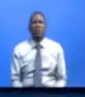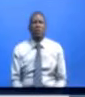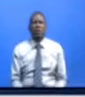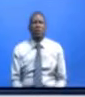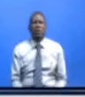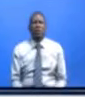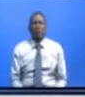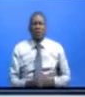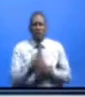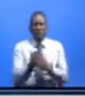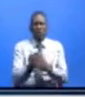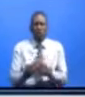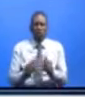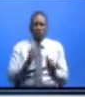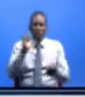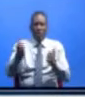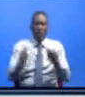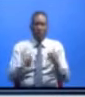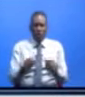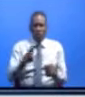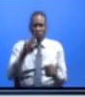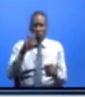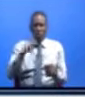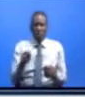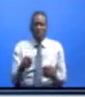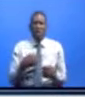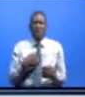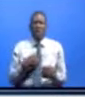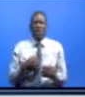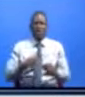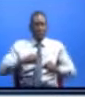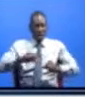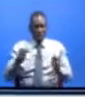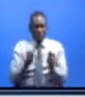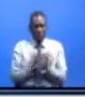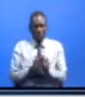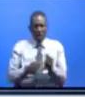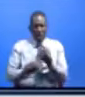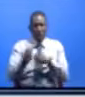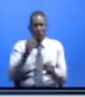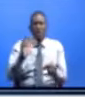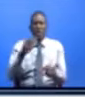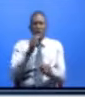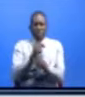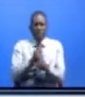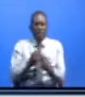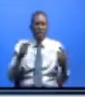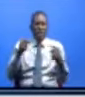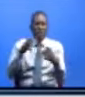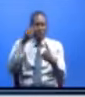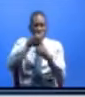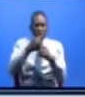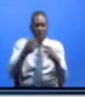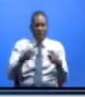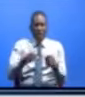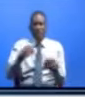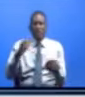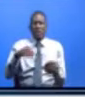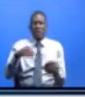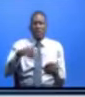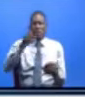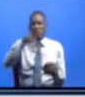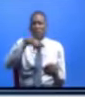The head of the Athletics Integrity Unit, Brett Clothier, has expressed his satisfaction with the steps Kenya has made so far in the fight against the doping menace.